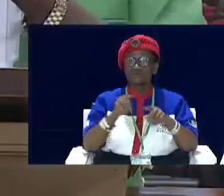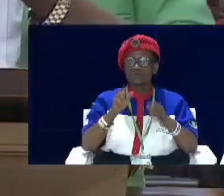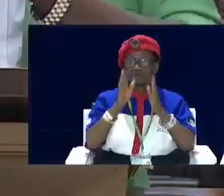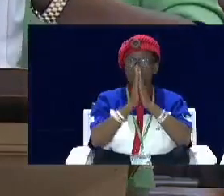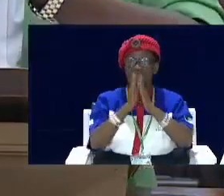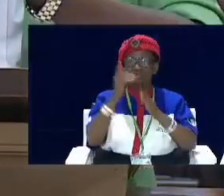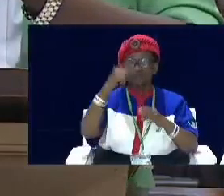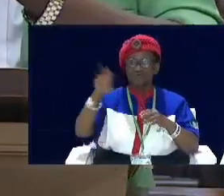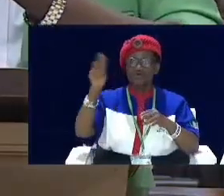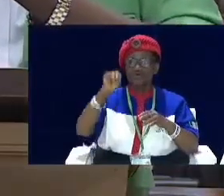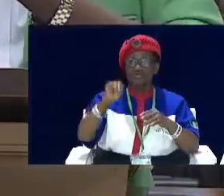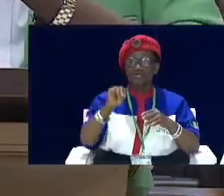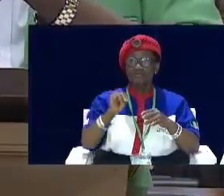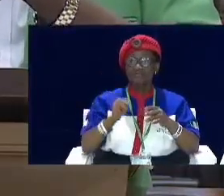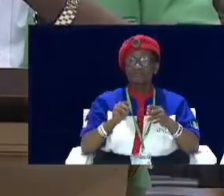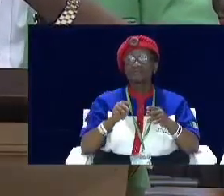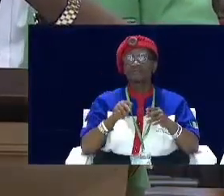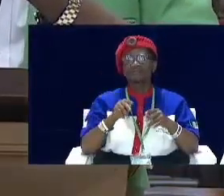brethren.